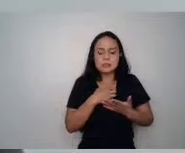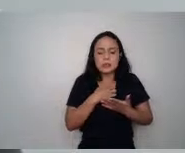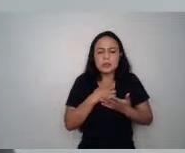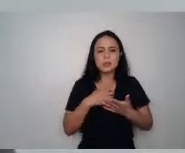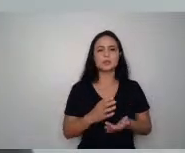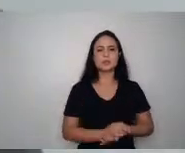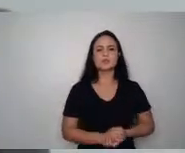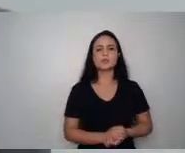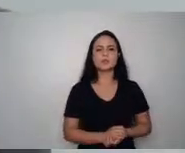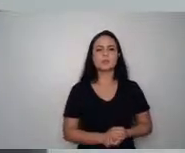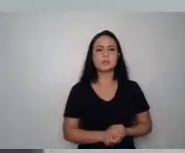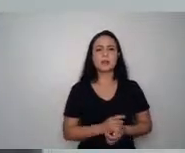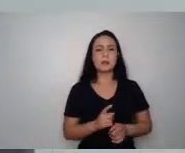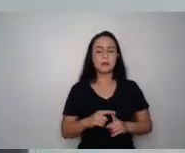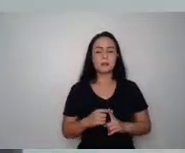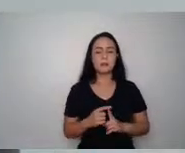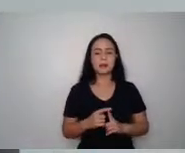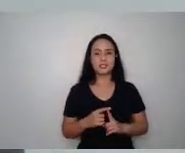like to